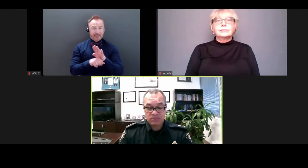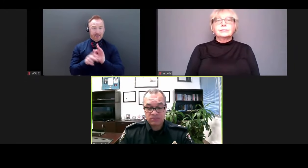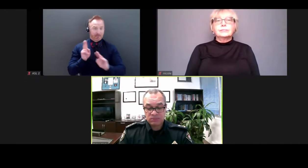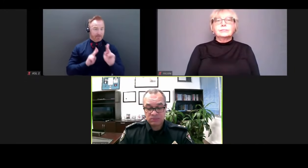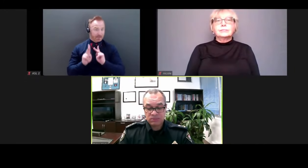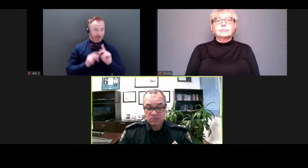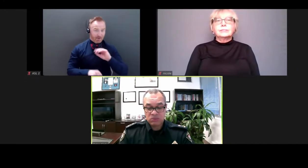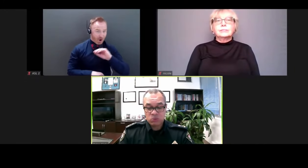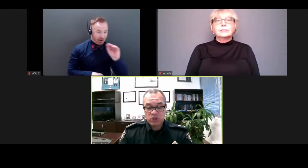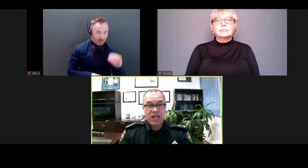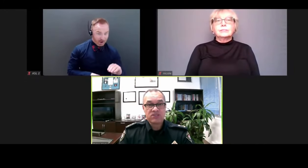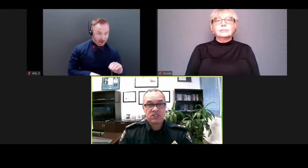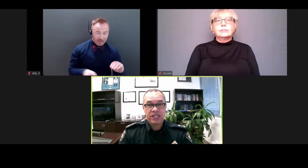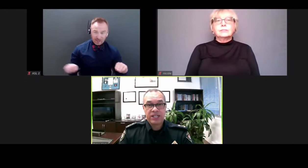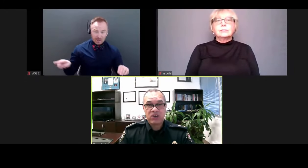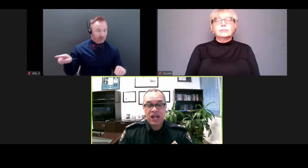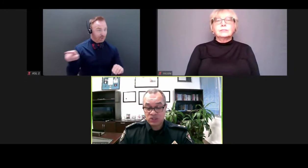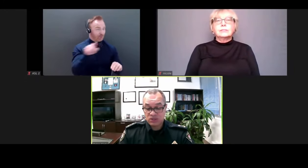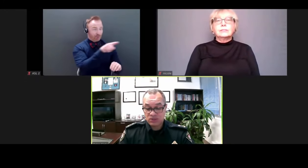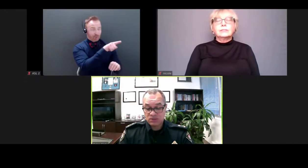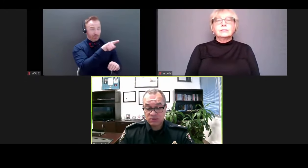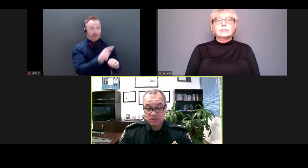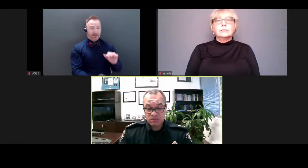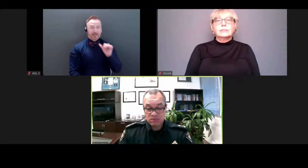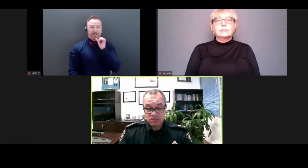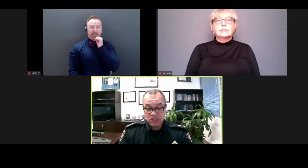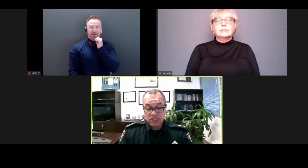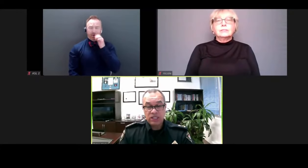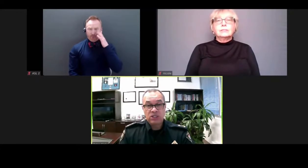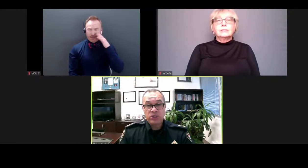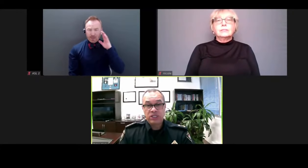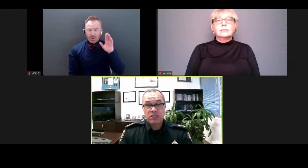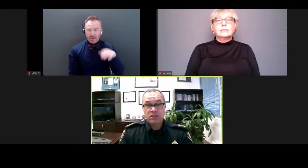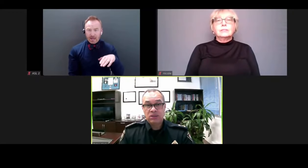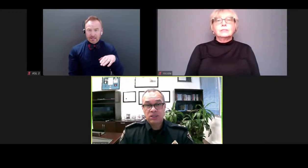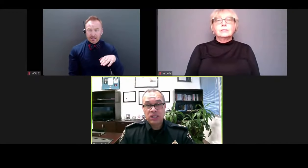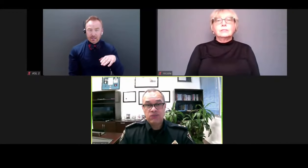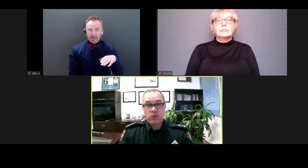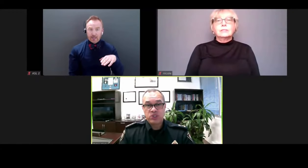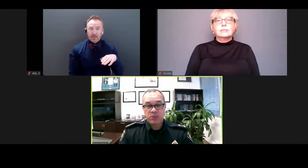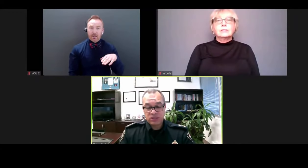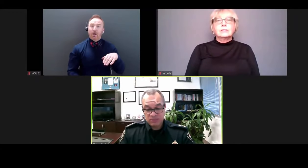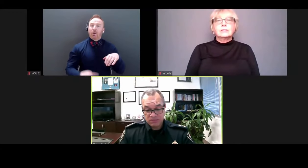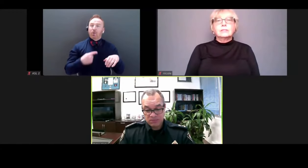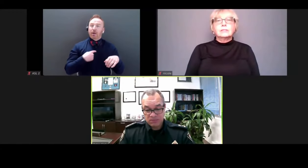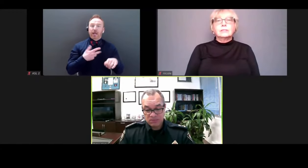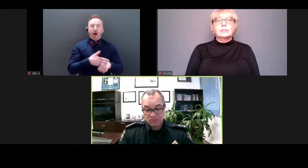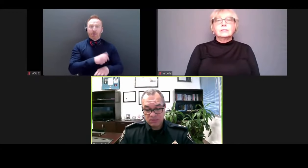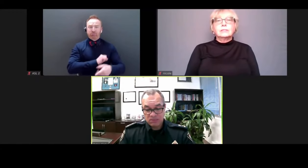action. We are escalating our actions, including enforcement.